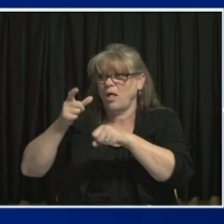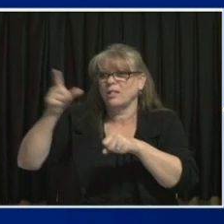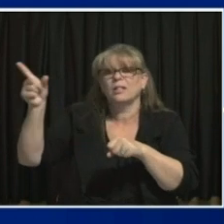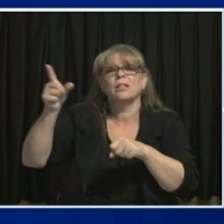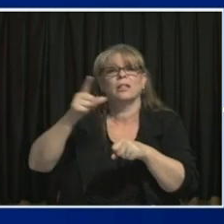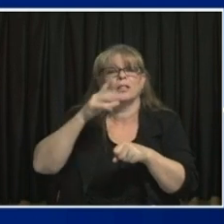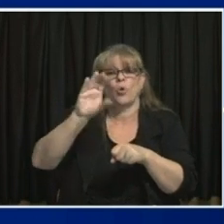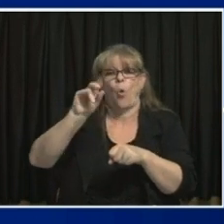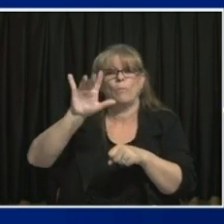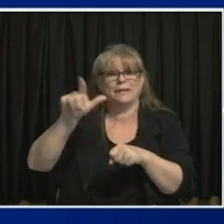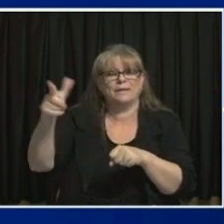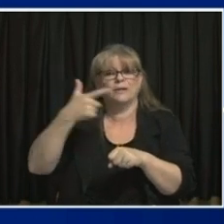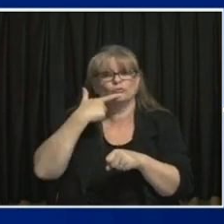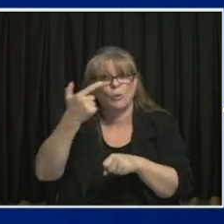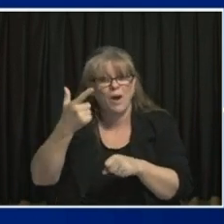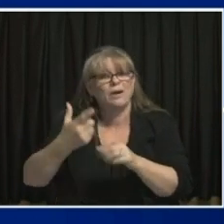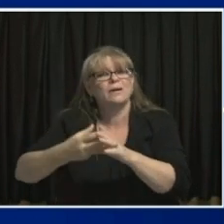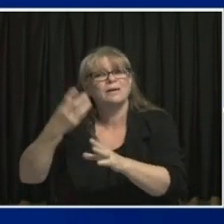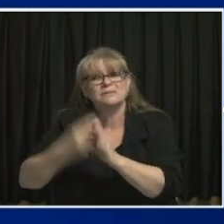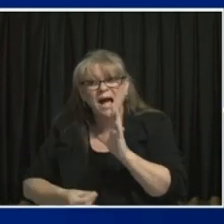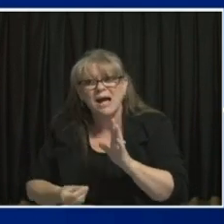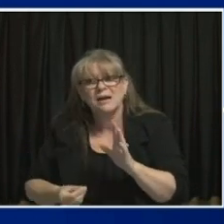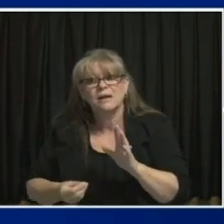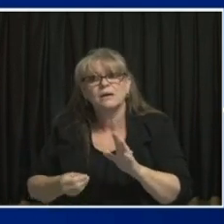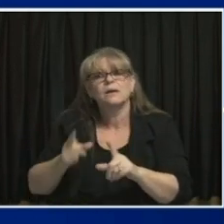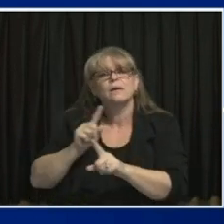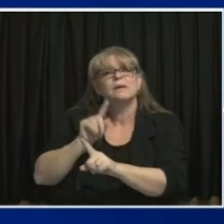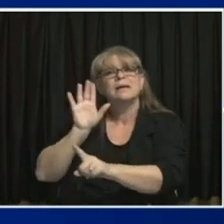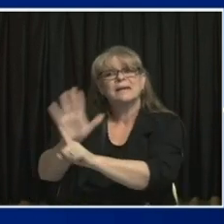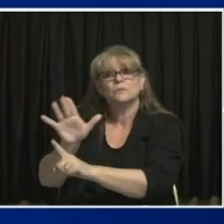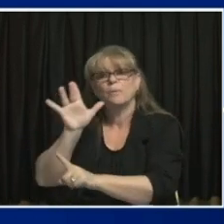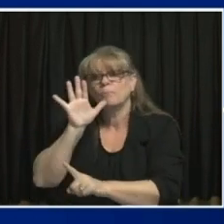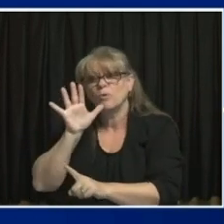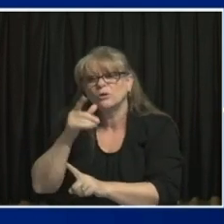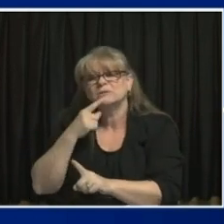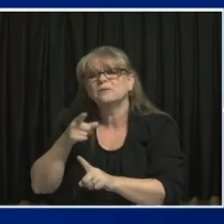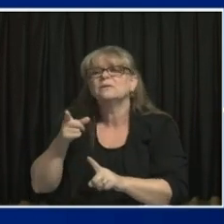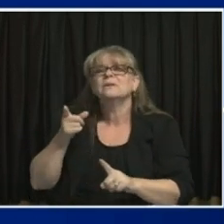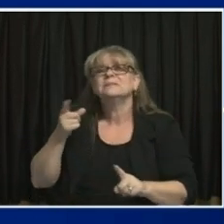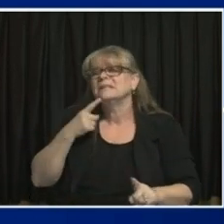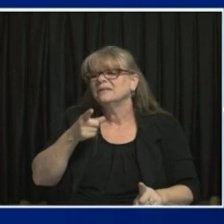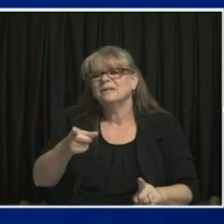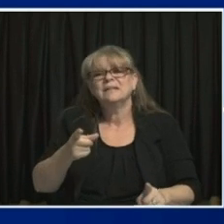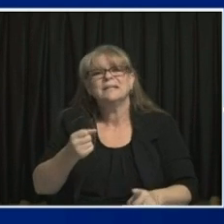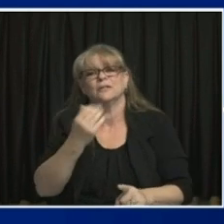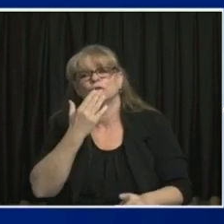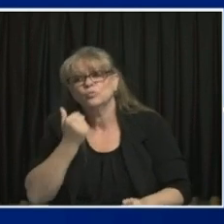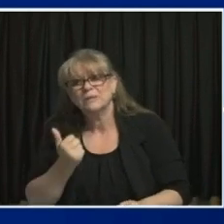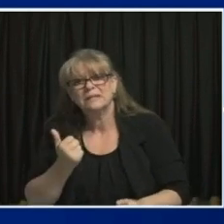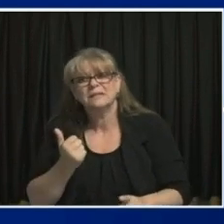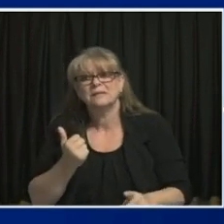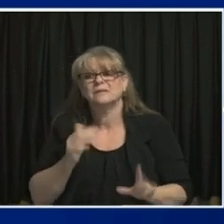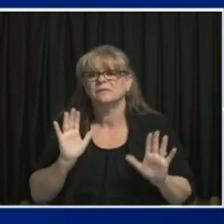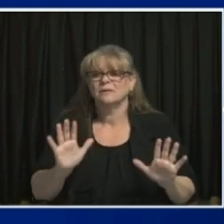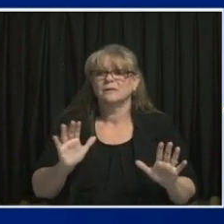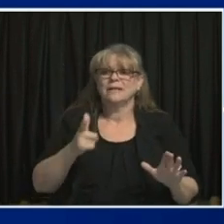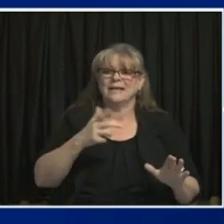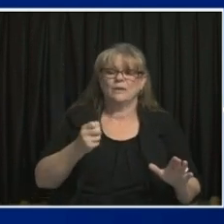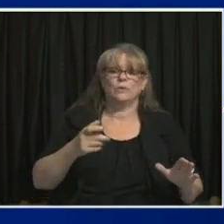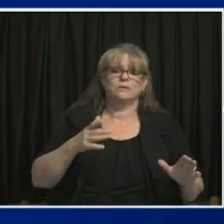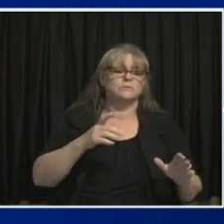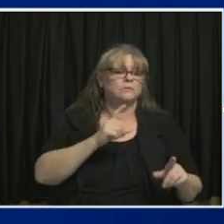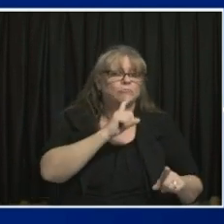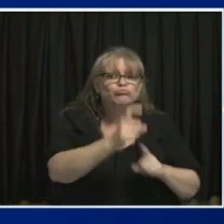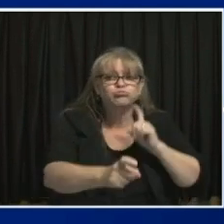as well. His mother said he wore his heart on his sleeve. He was kind to everybody, and he would give his right arm to anybody if they needed it. He